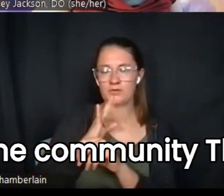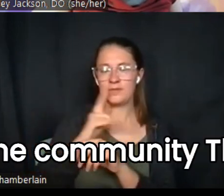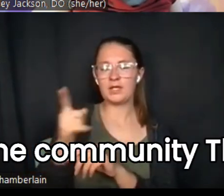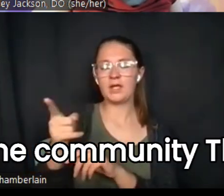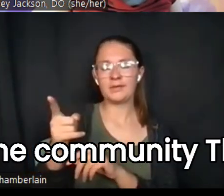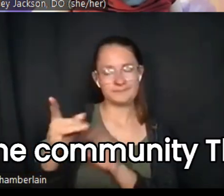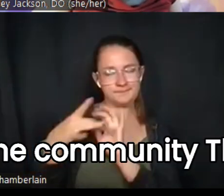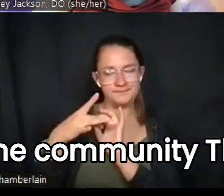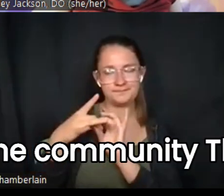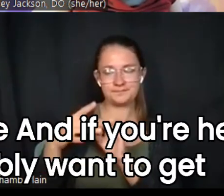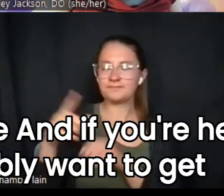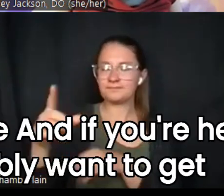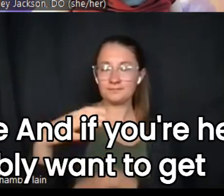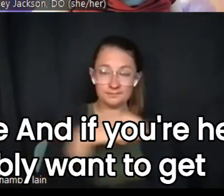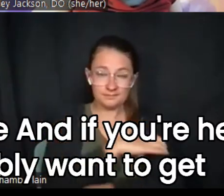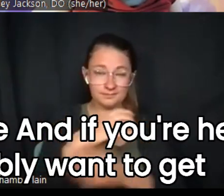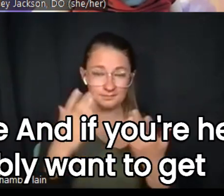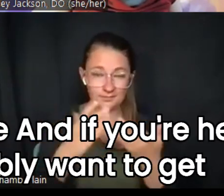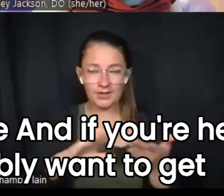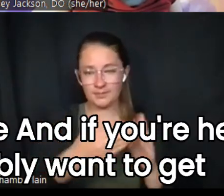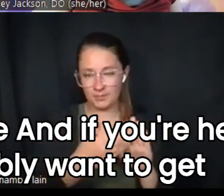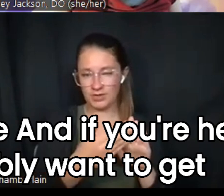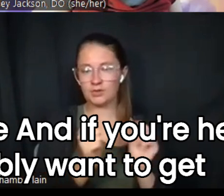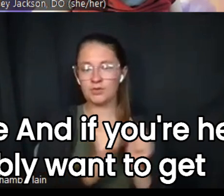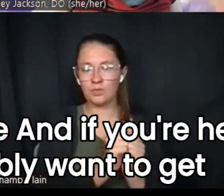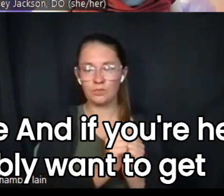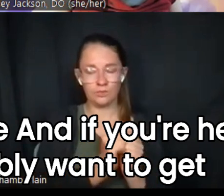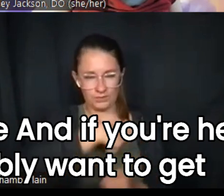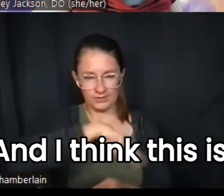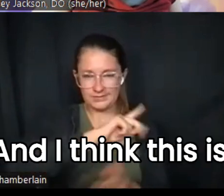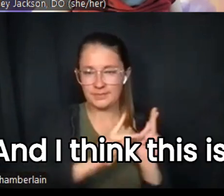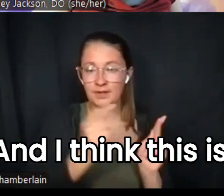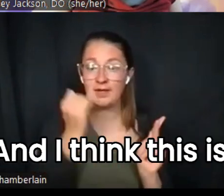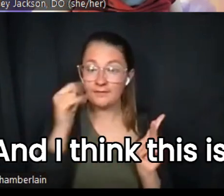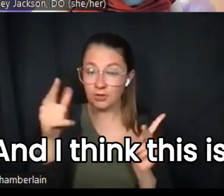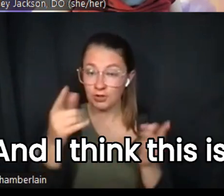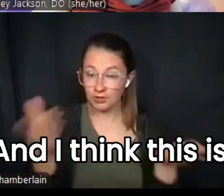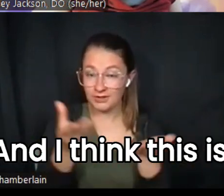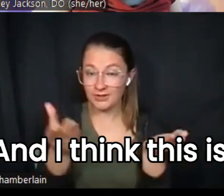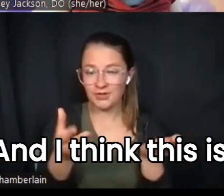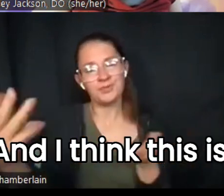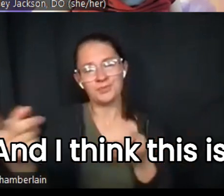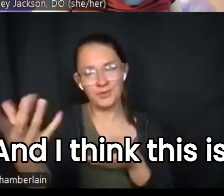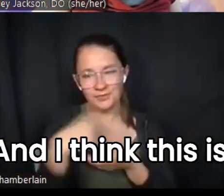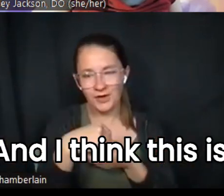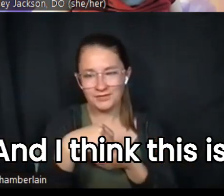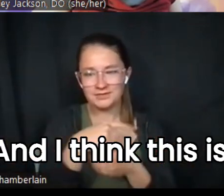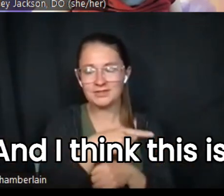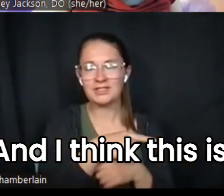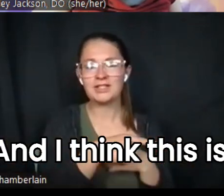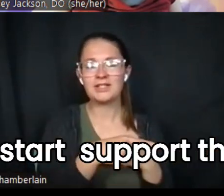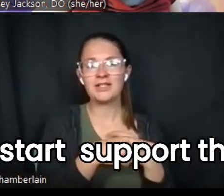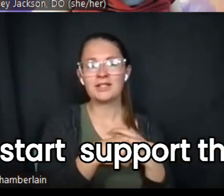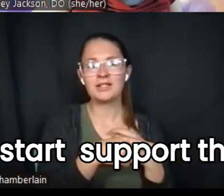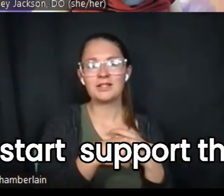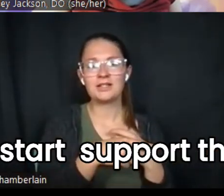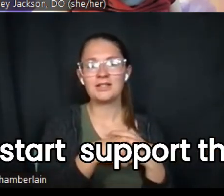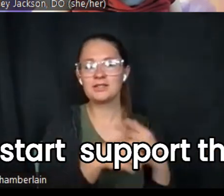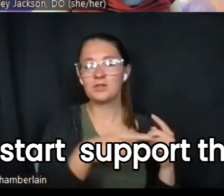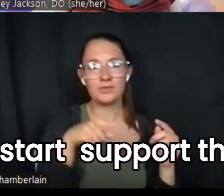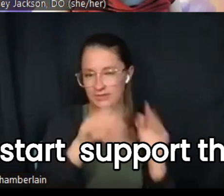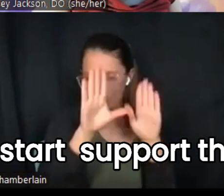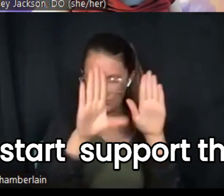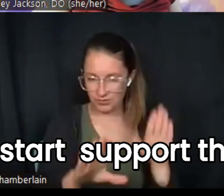The power is in the community. The power is with the people. And if you're here, you probably want to get involved, right? And I think this is a great place to